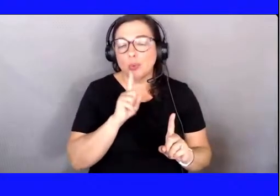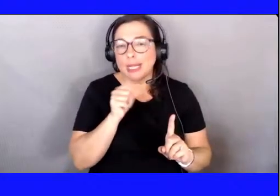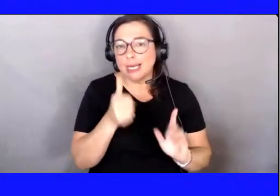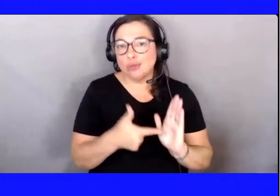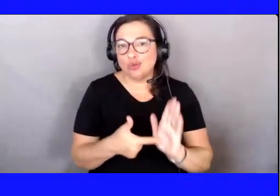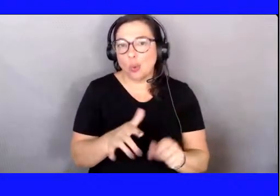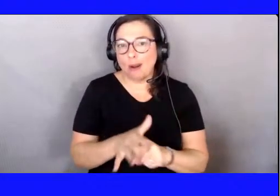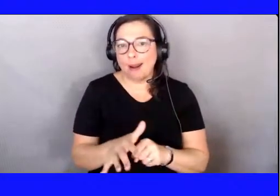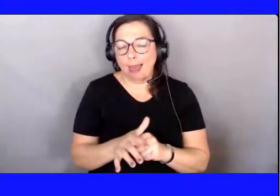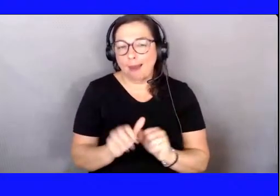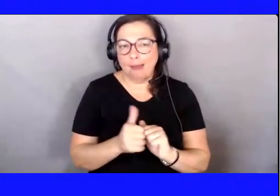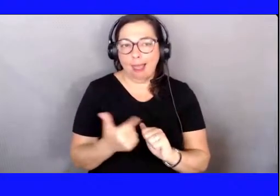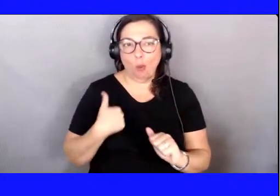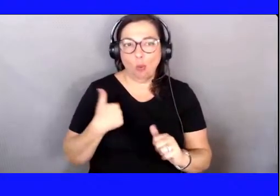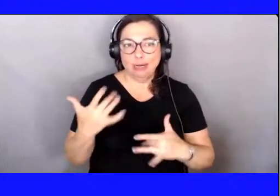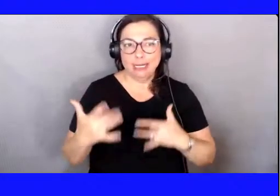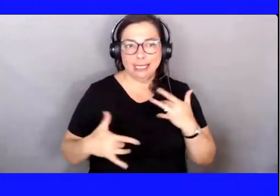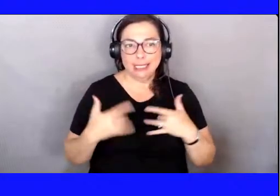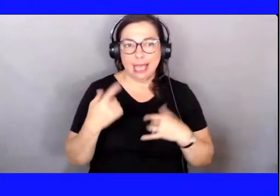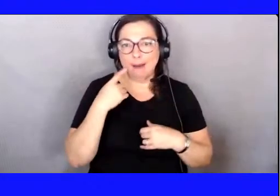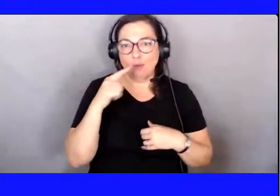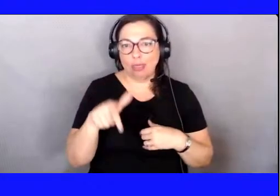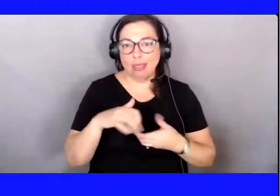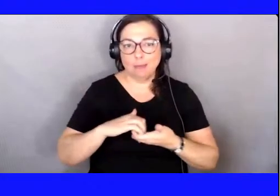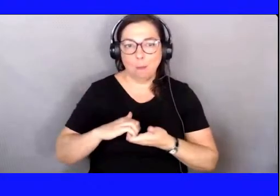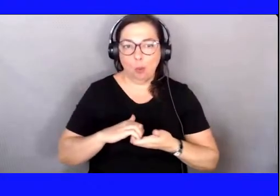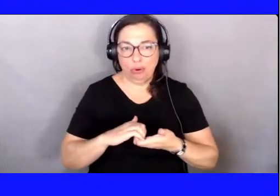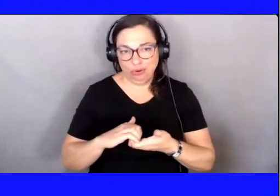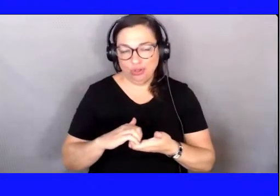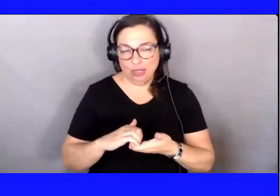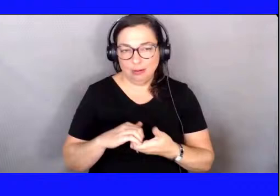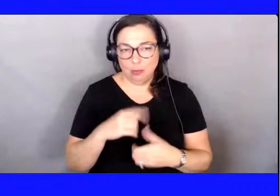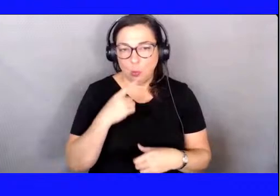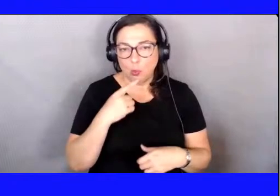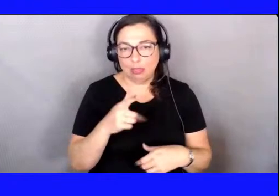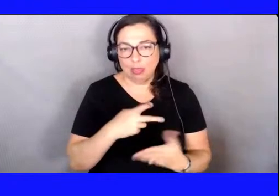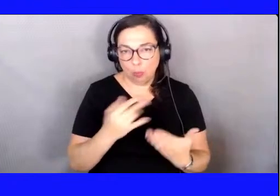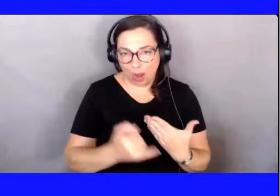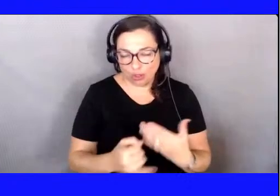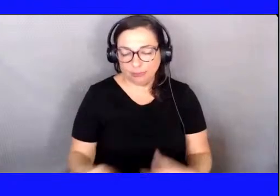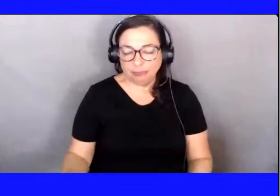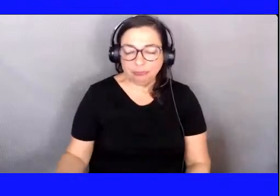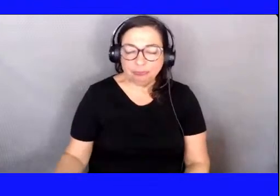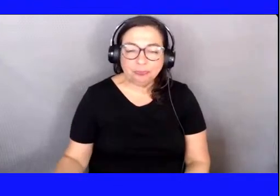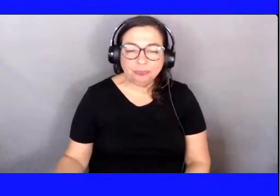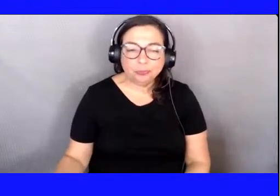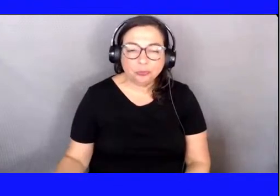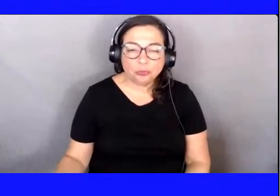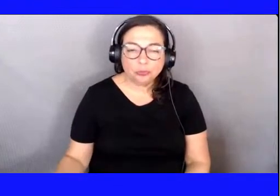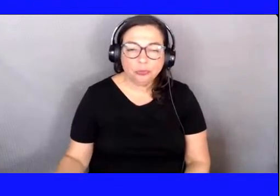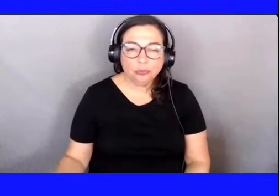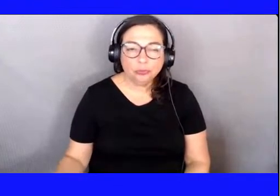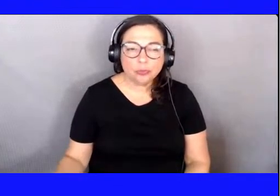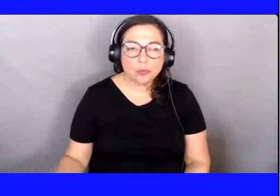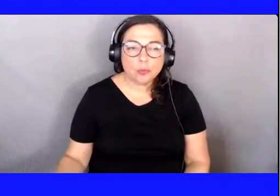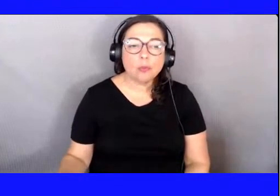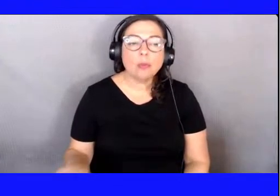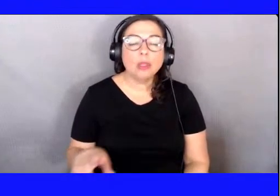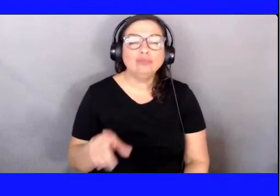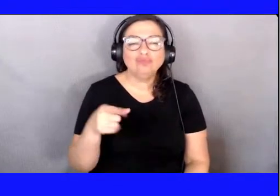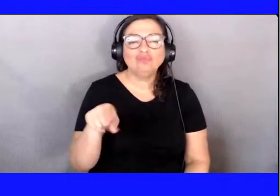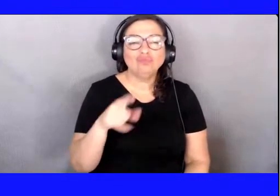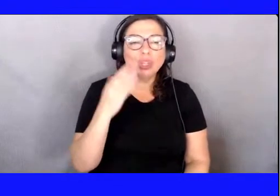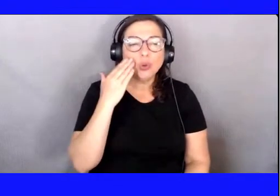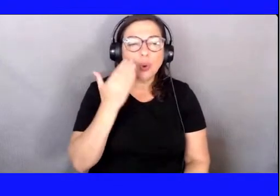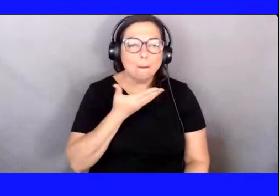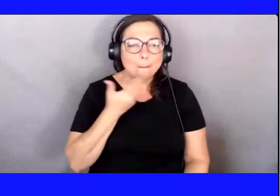enthusiasm for having this partnership part of the project. So again, as you guys know better